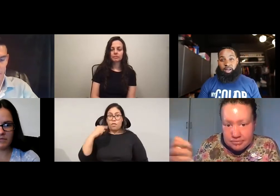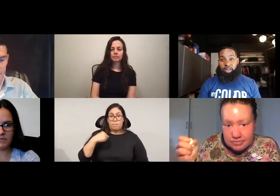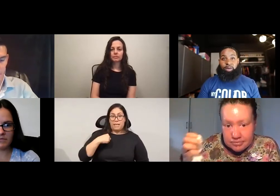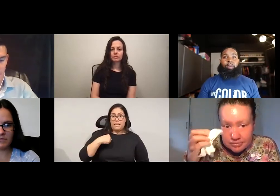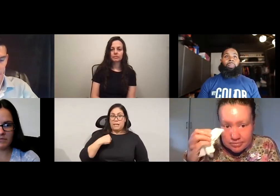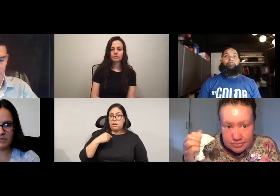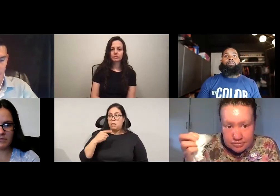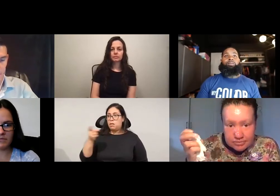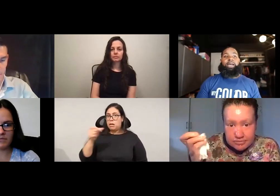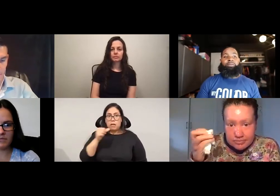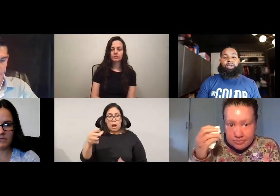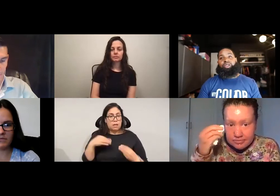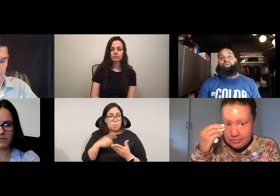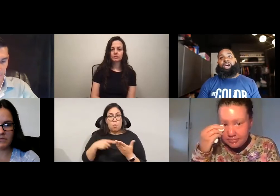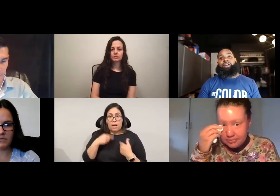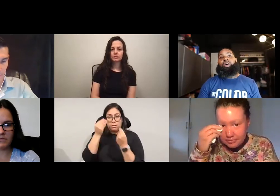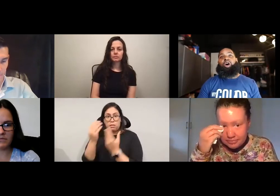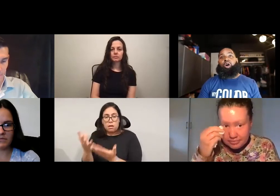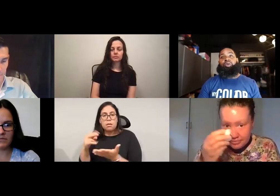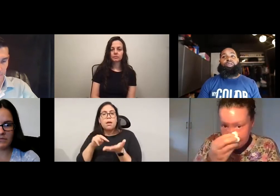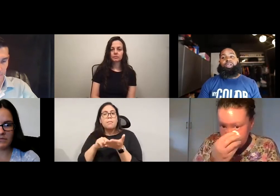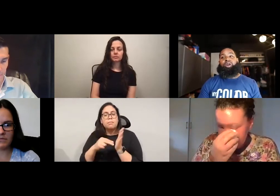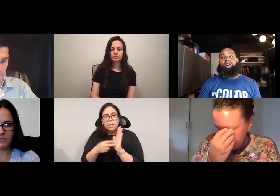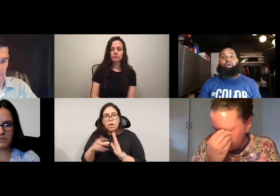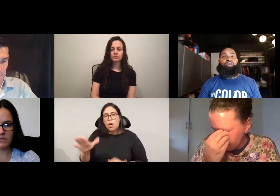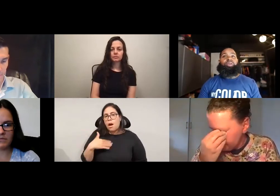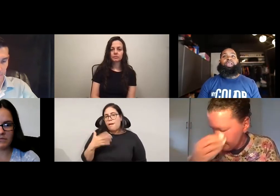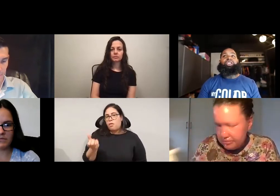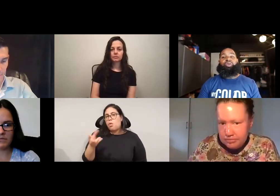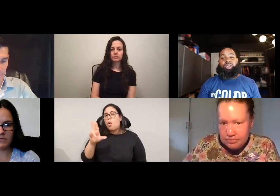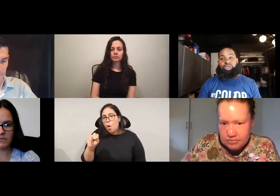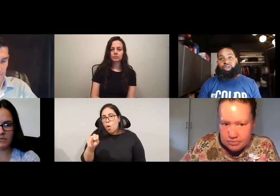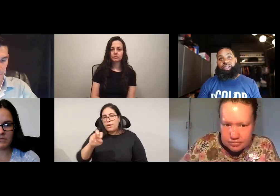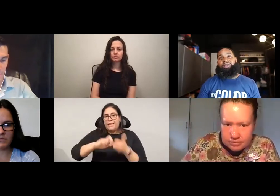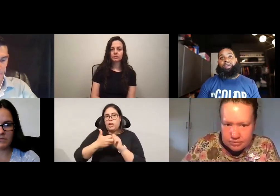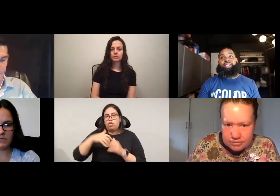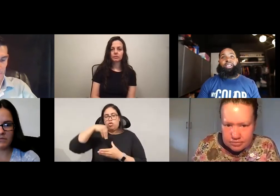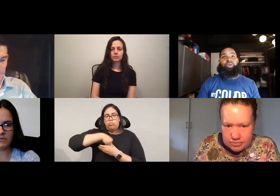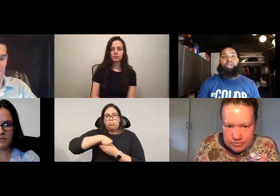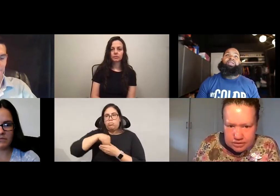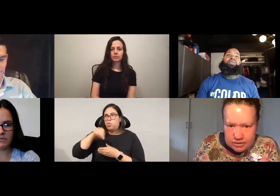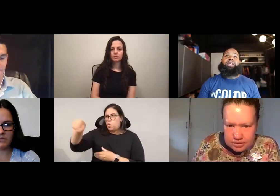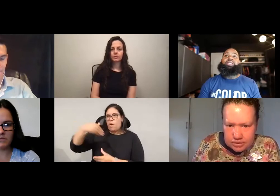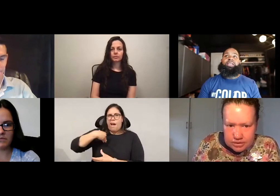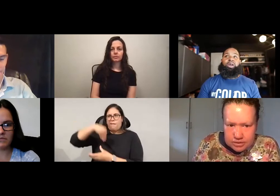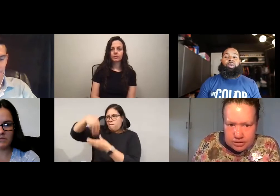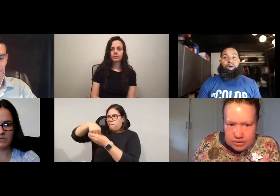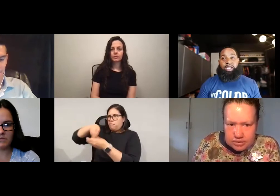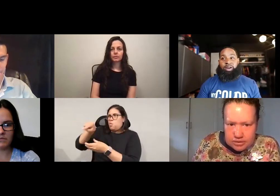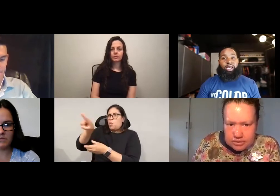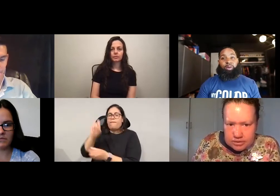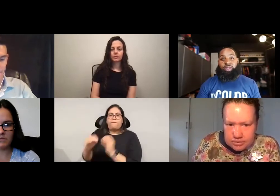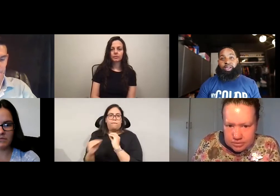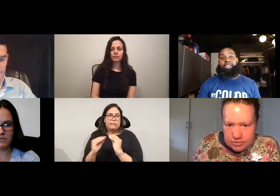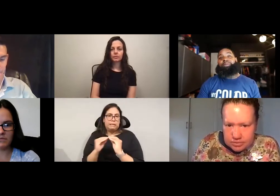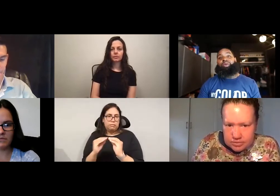I'm telling you, that's because you have your own issues that you need to face, that you need to fix. Once I